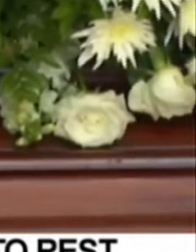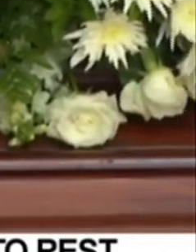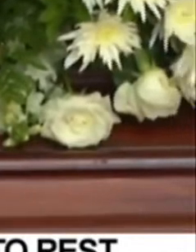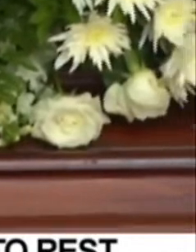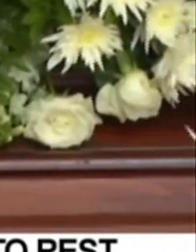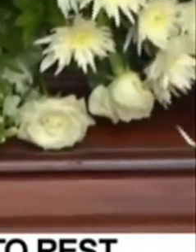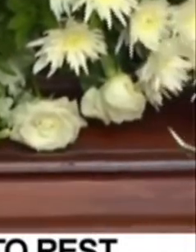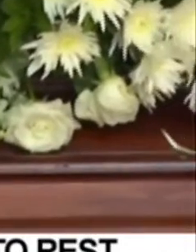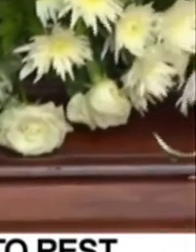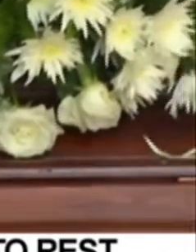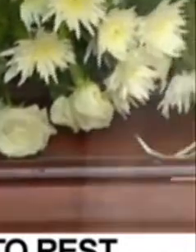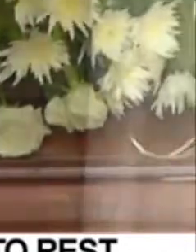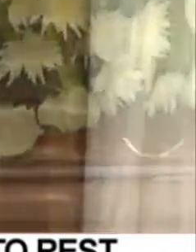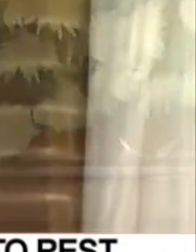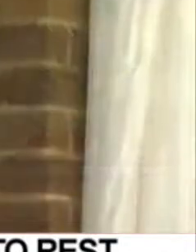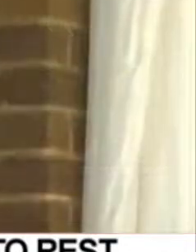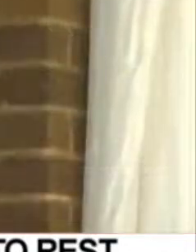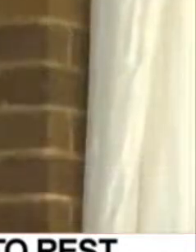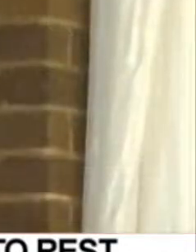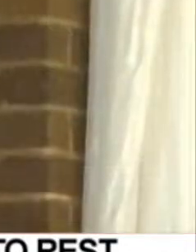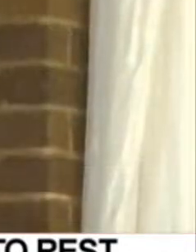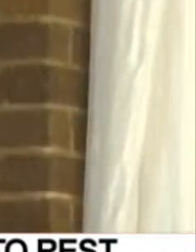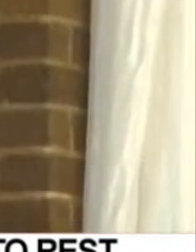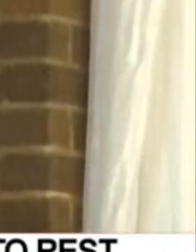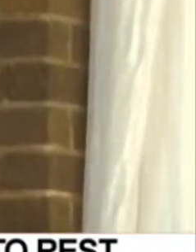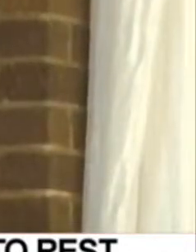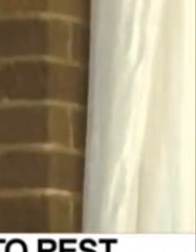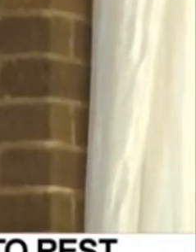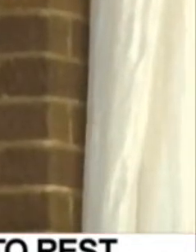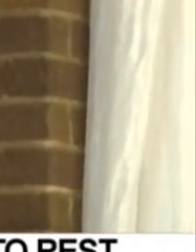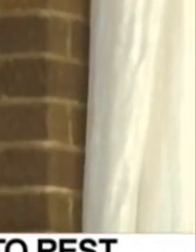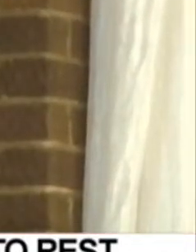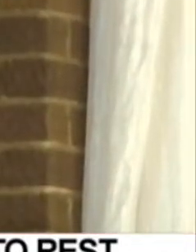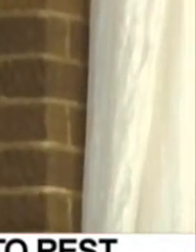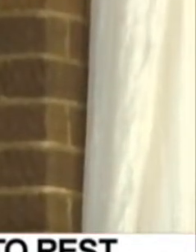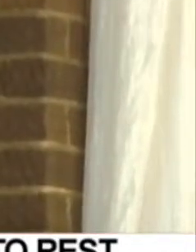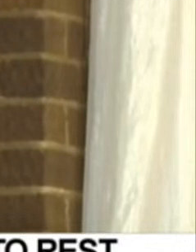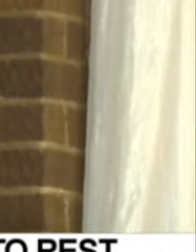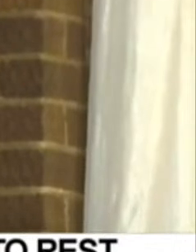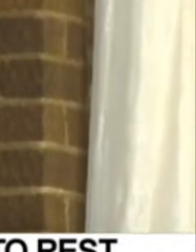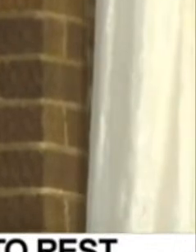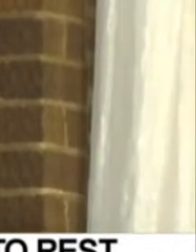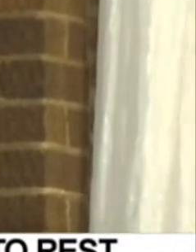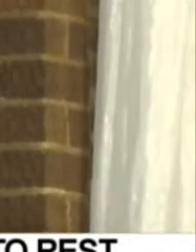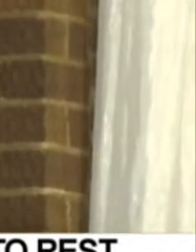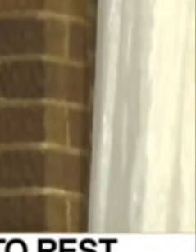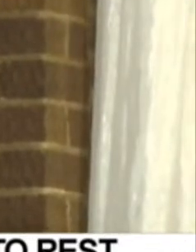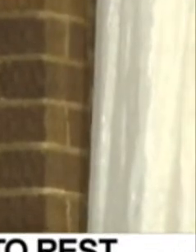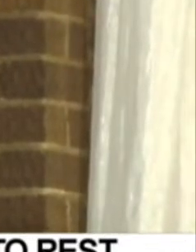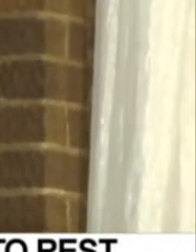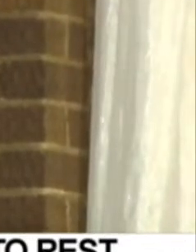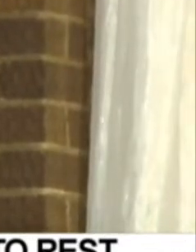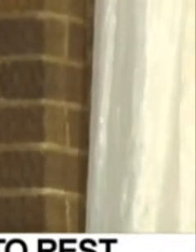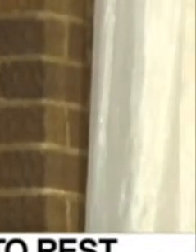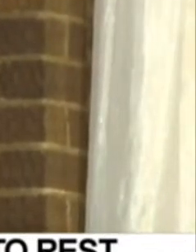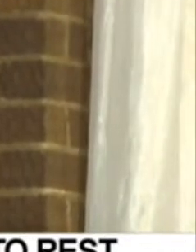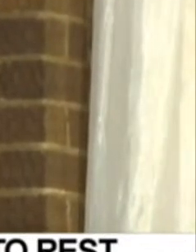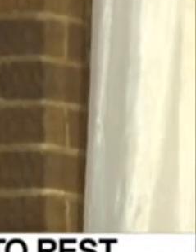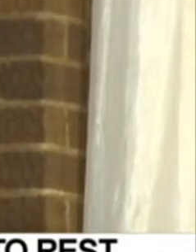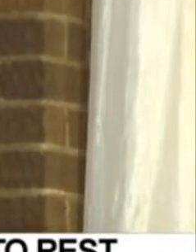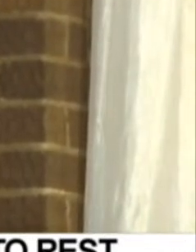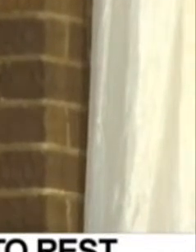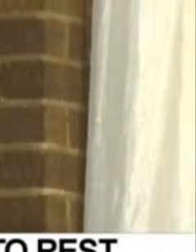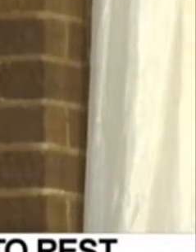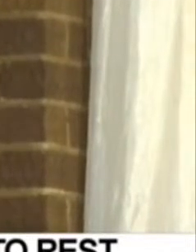For Lindiwe Mabuza, who in baptism was given the pledge of eternal life, that she can now be admitted to the company of the